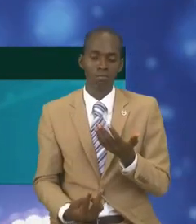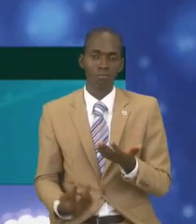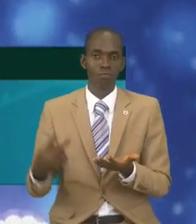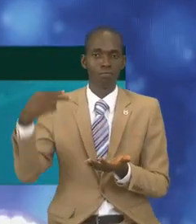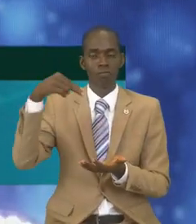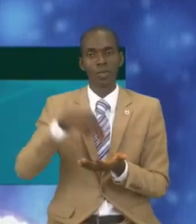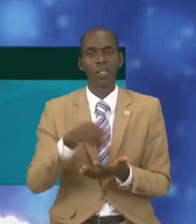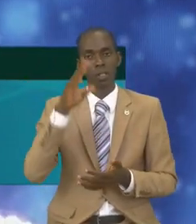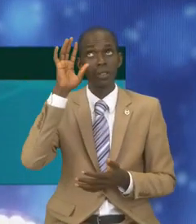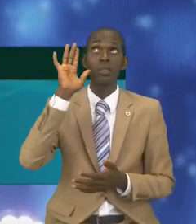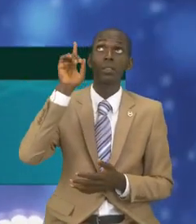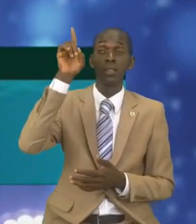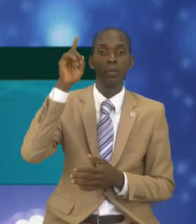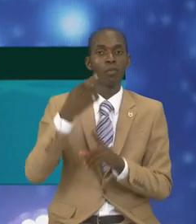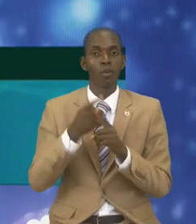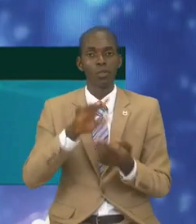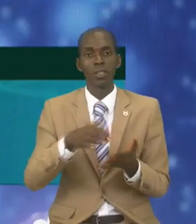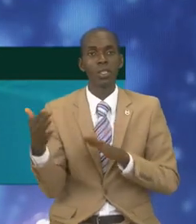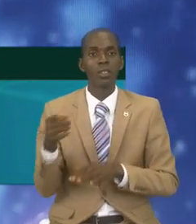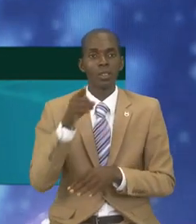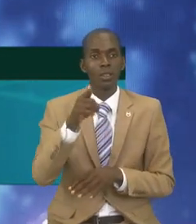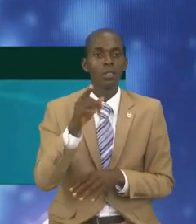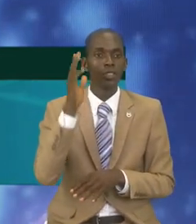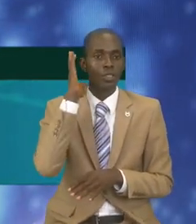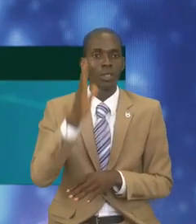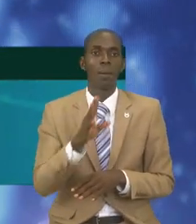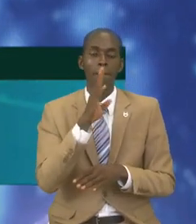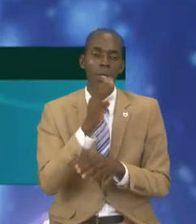the dead. Thou shalt be saved.